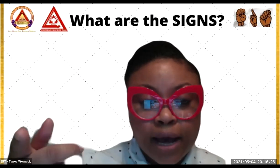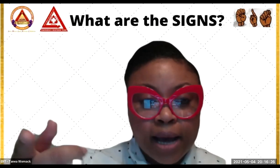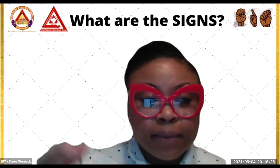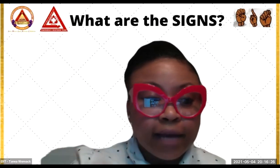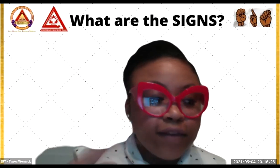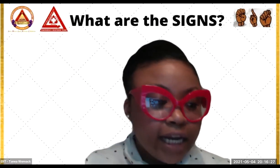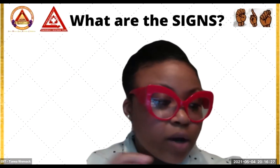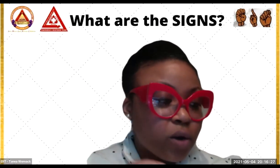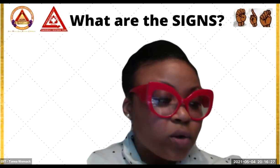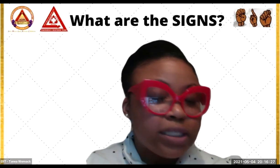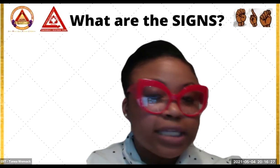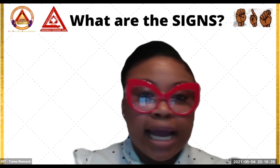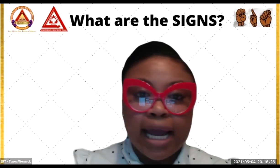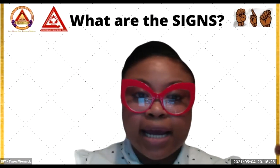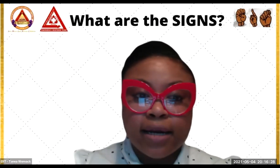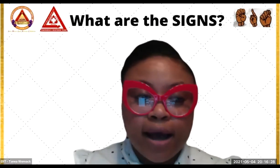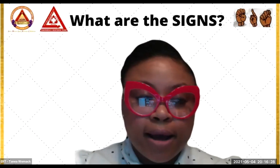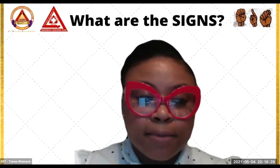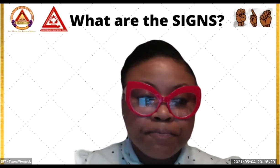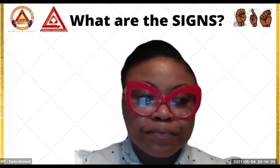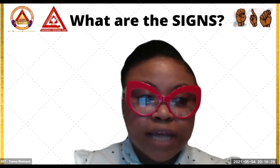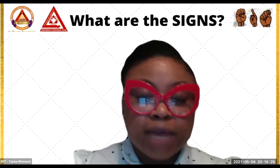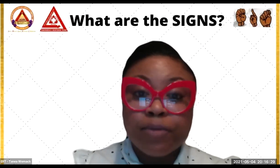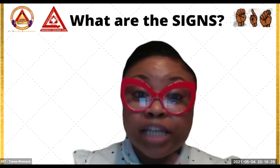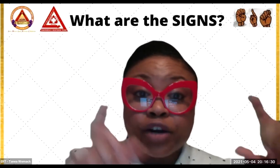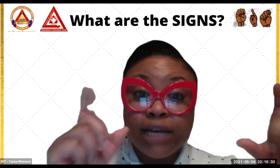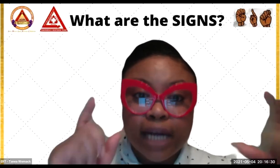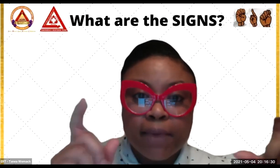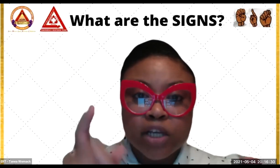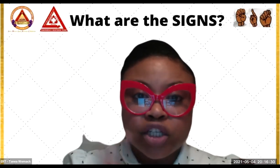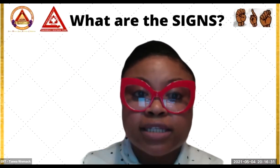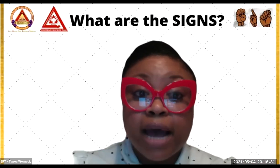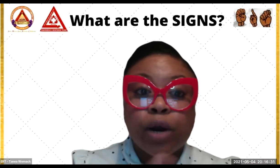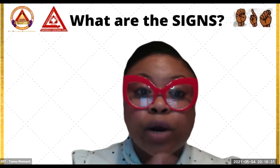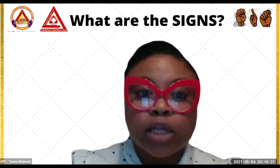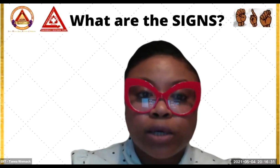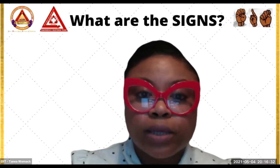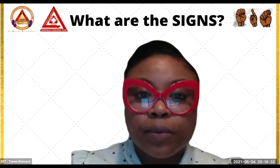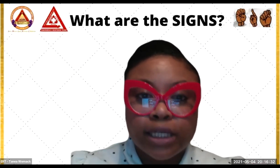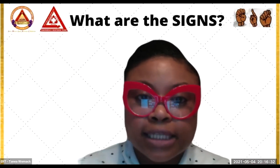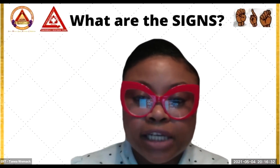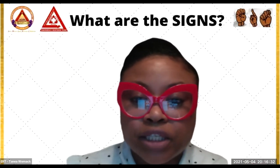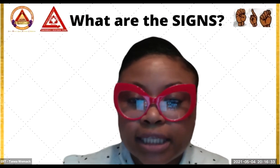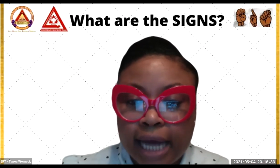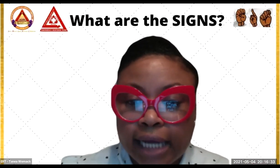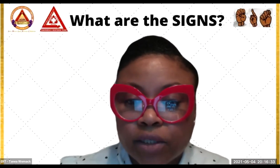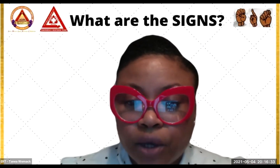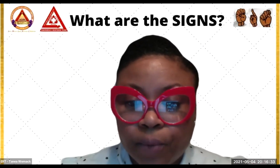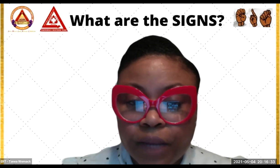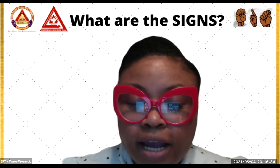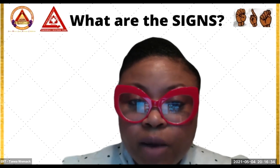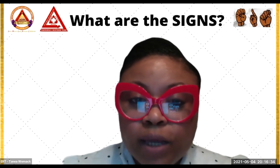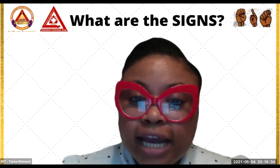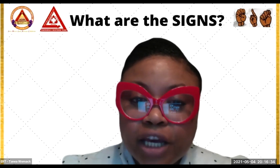follow-up like videos and information or even images that were included with the presentation tonight.